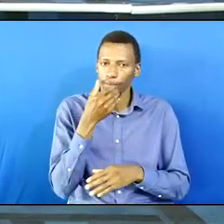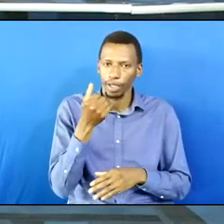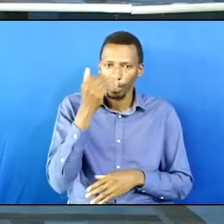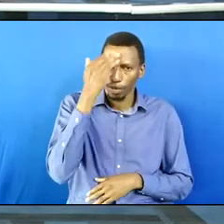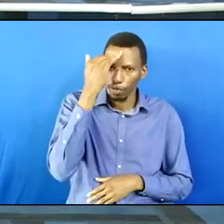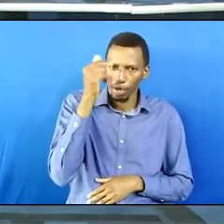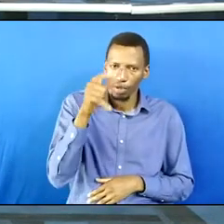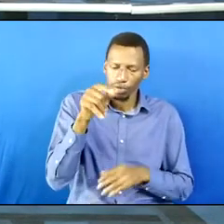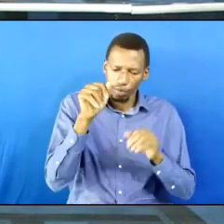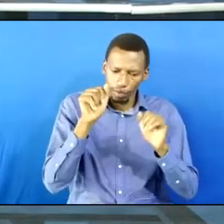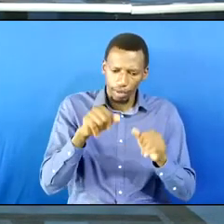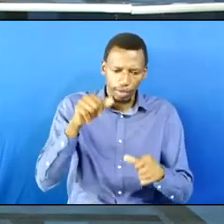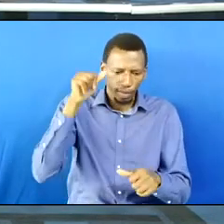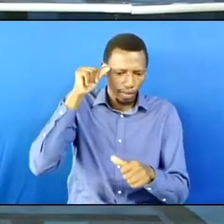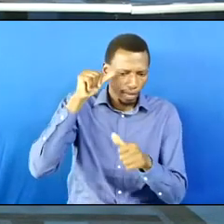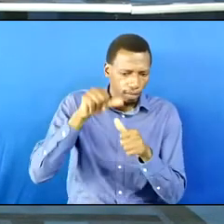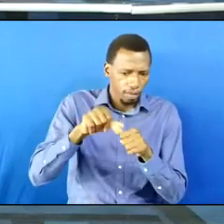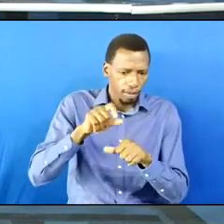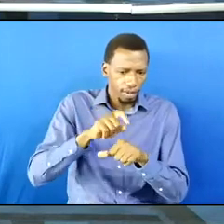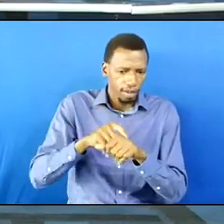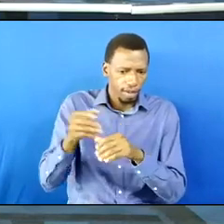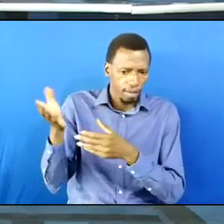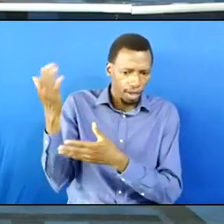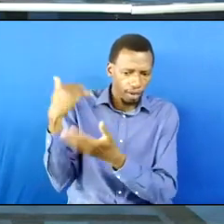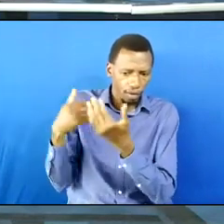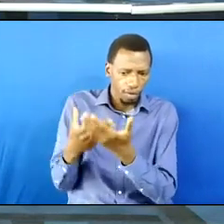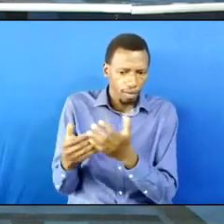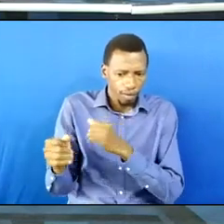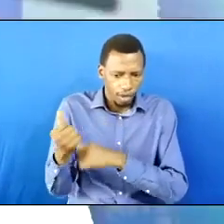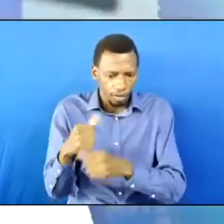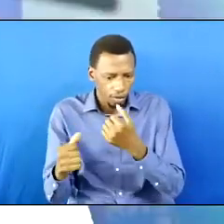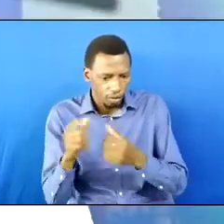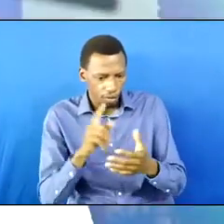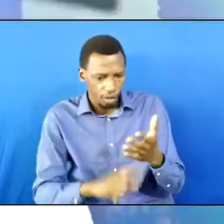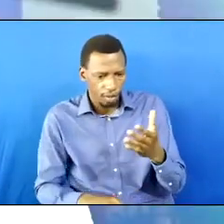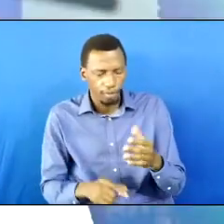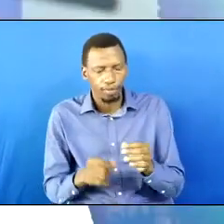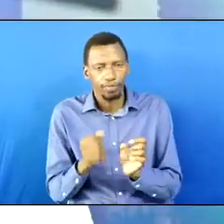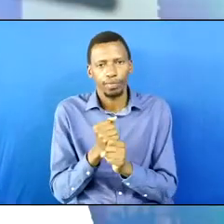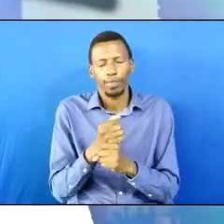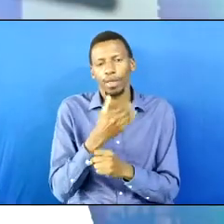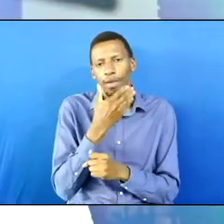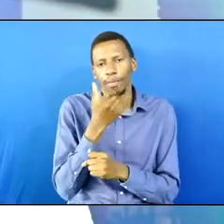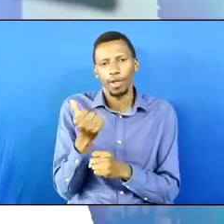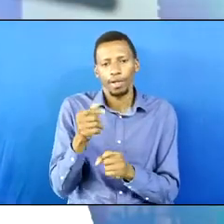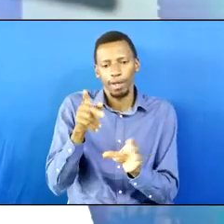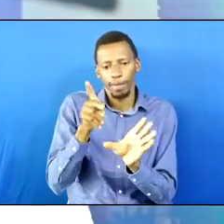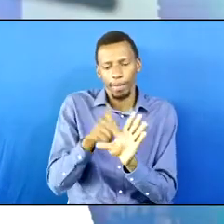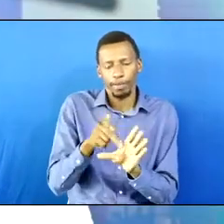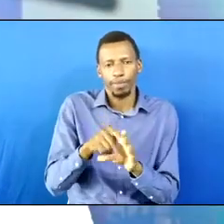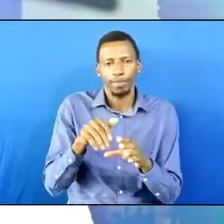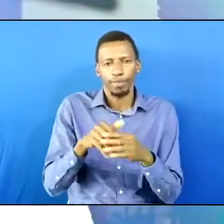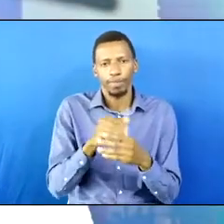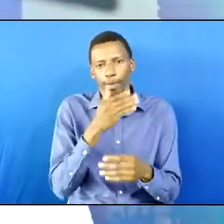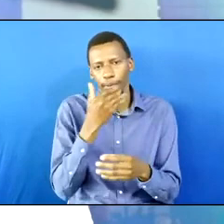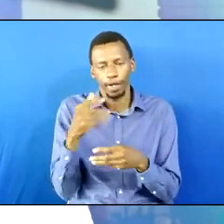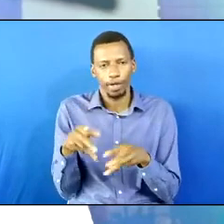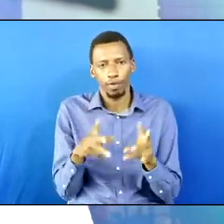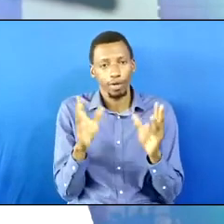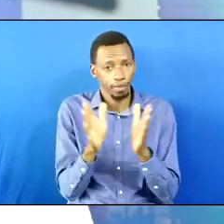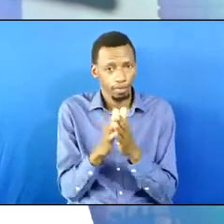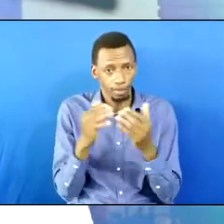we can do some references to what they did, and we can make them better by participating in a better way. Hallelujah.